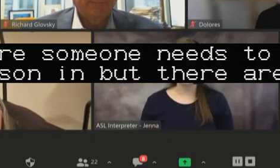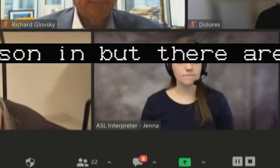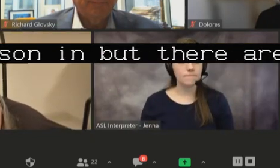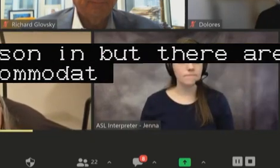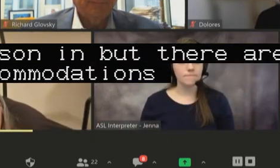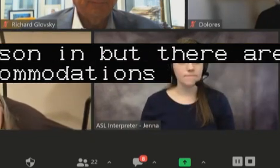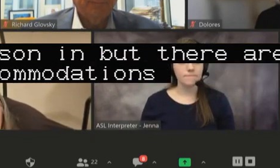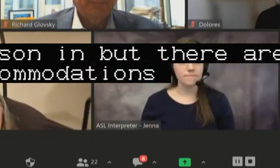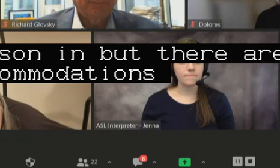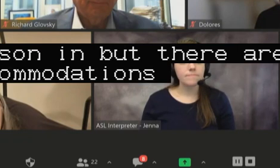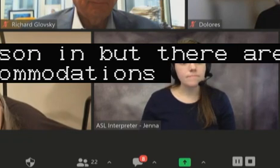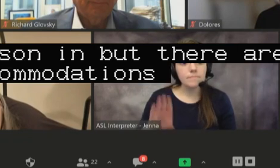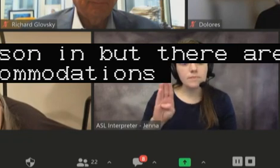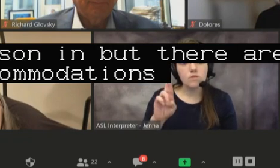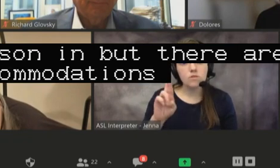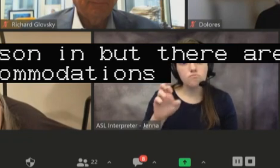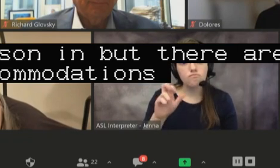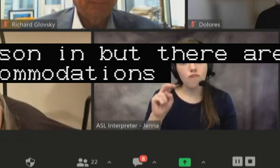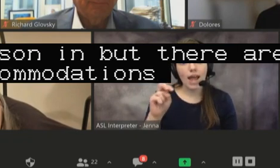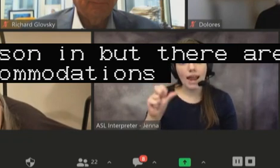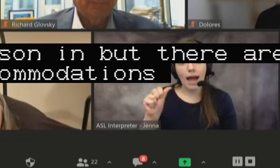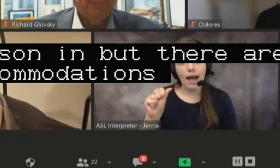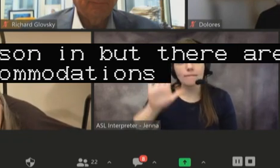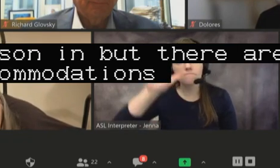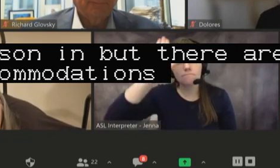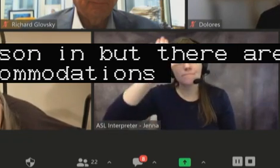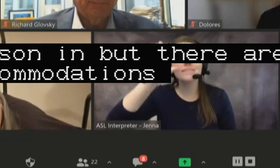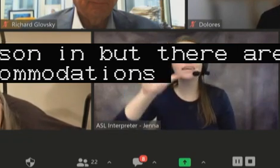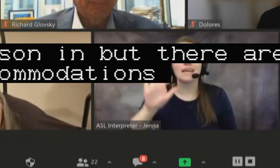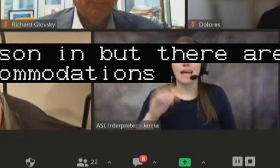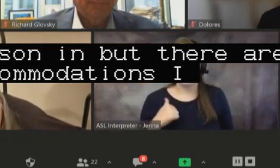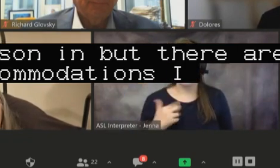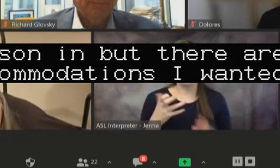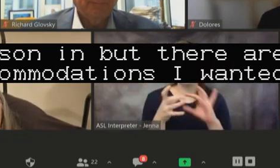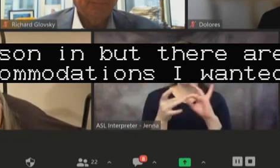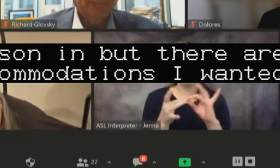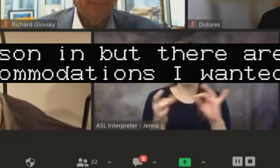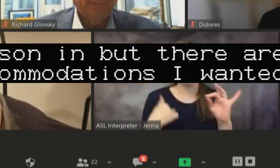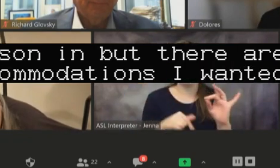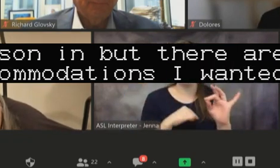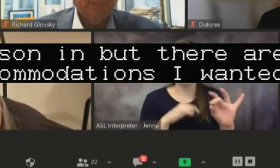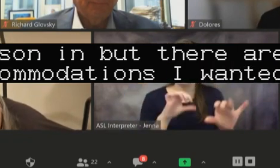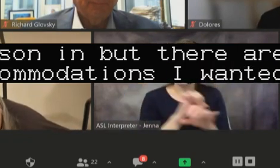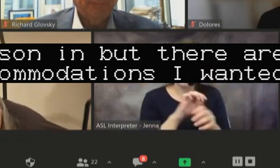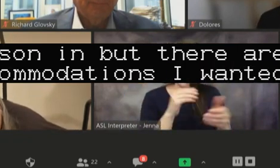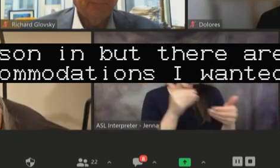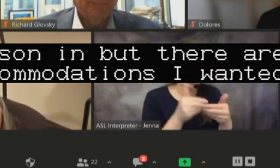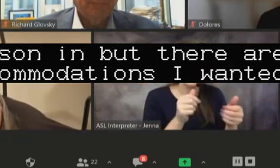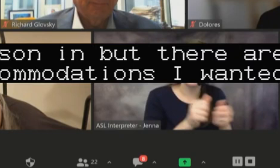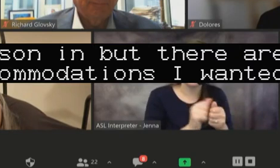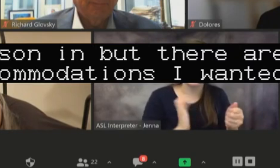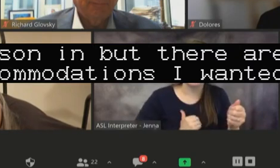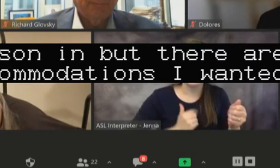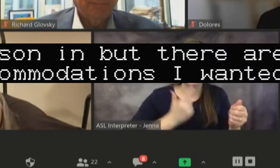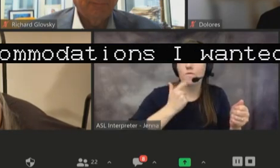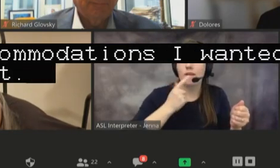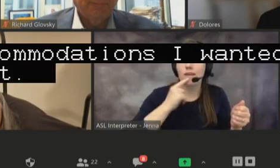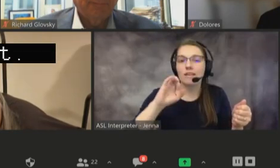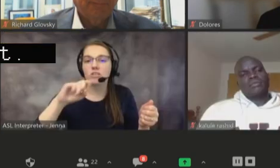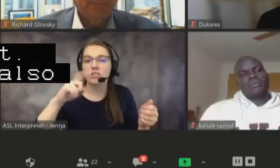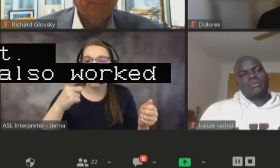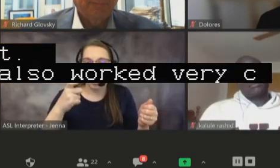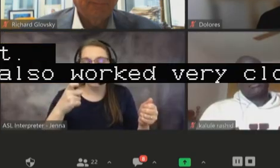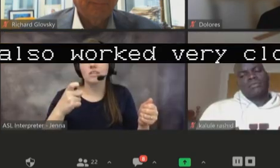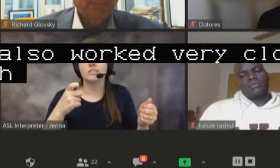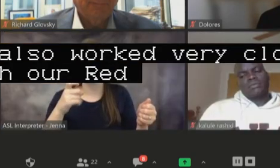I wanted to mention too that we also work very closely with our Red Sox Foundation, which is our organization's charitable